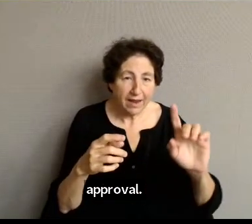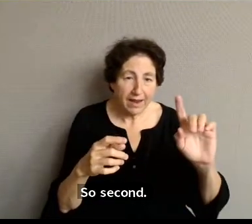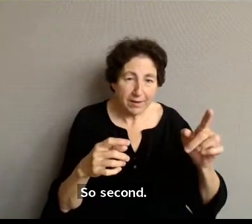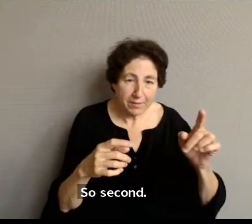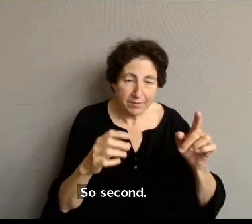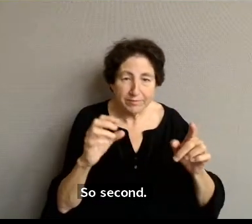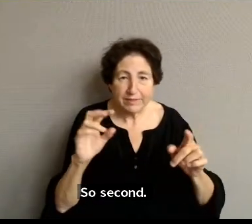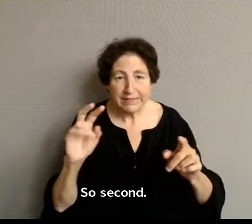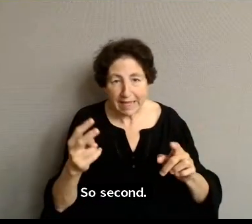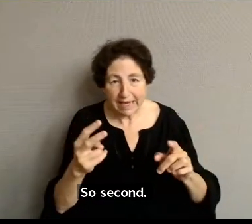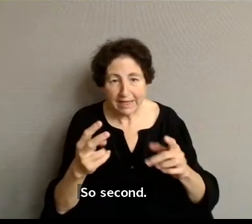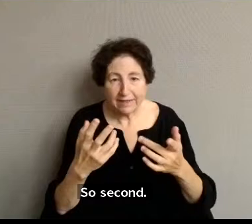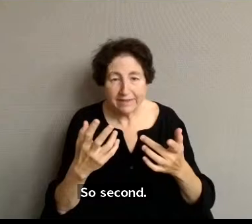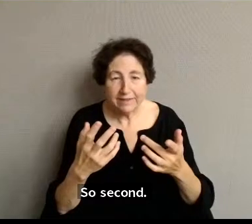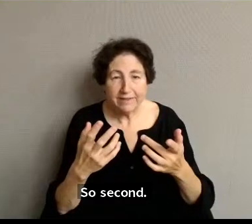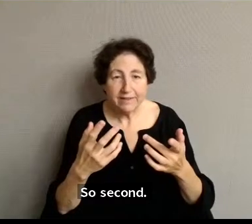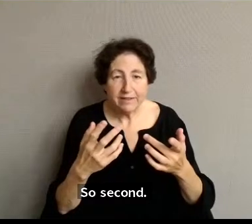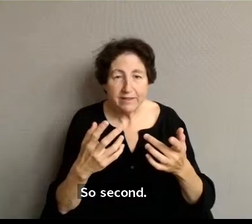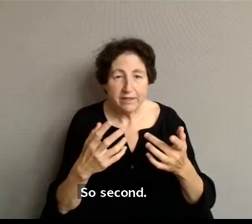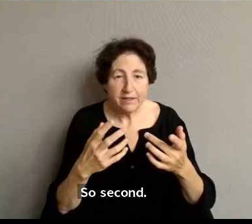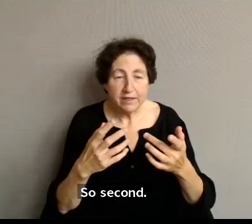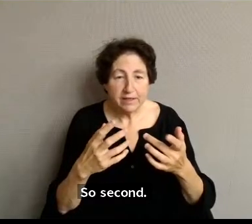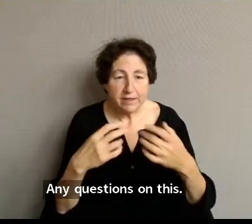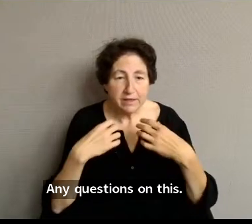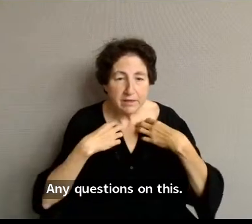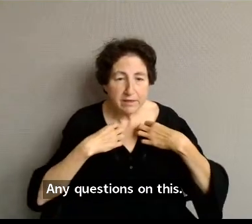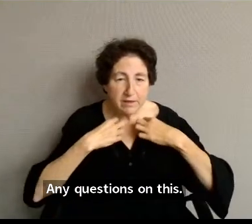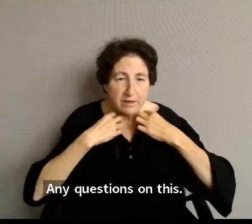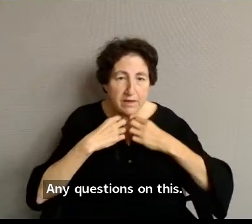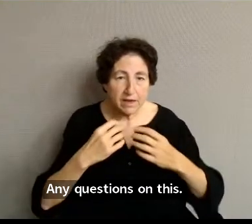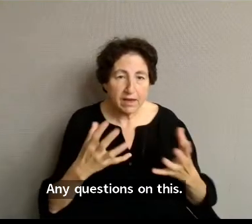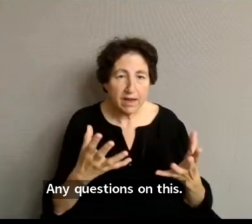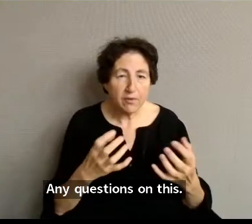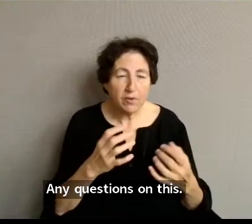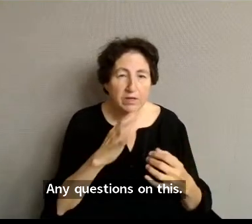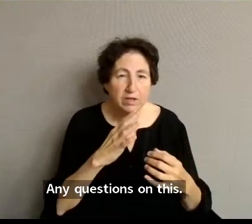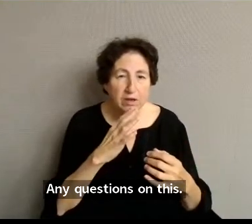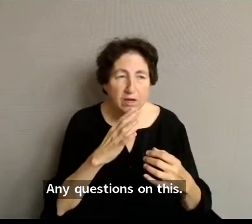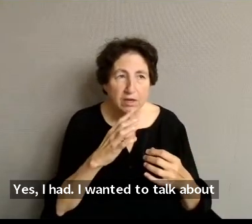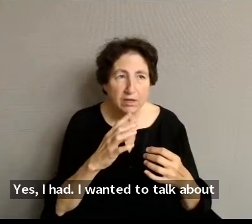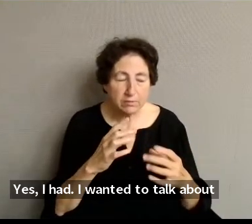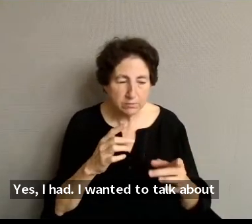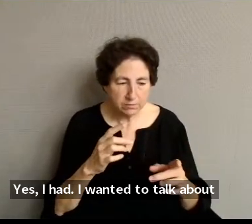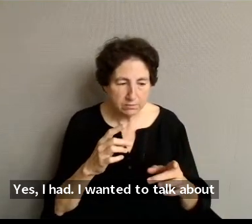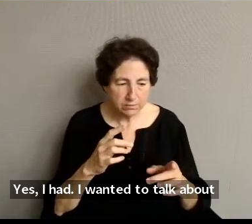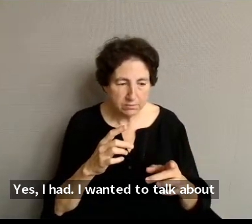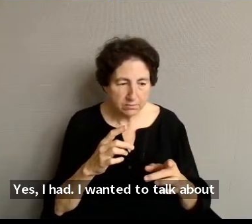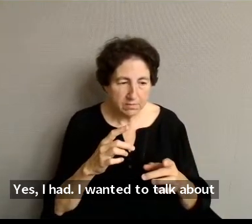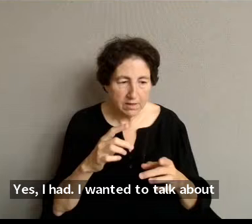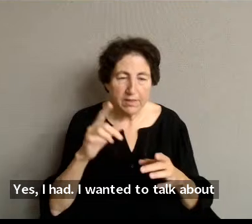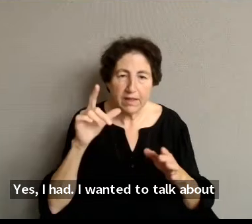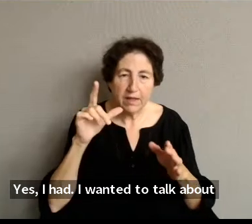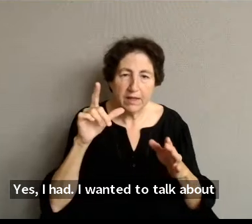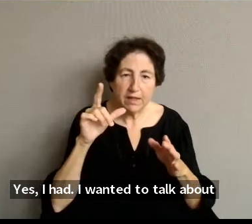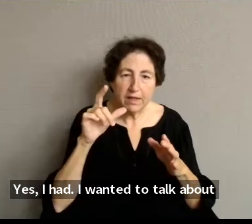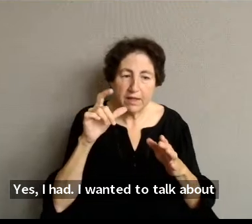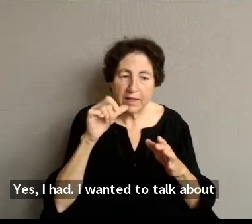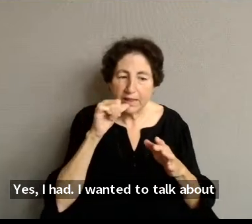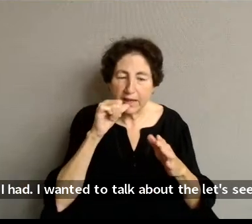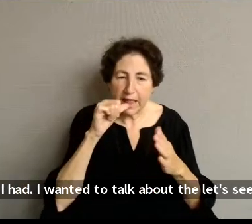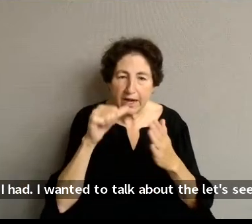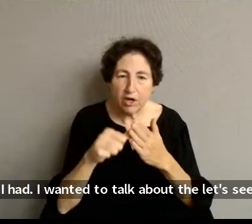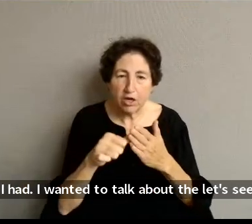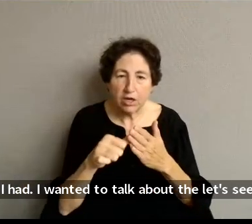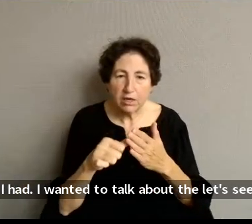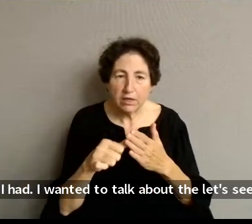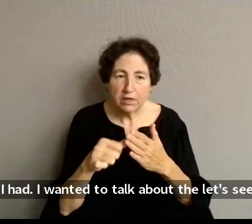this? Yes, I wanted to talk about the, let's see, letter.